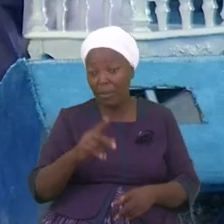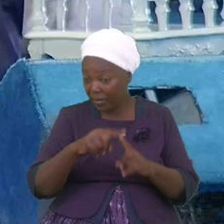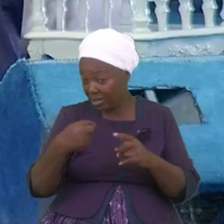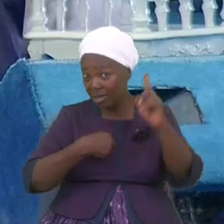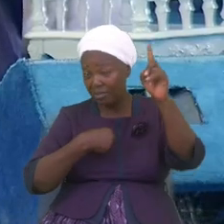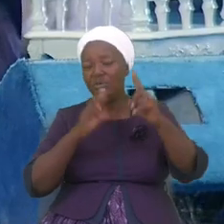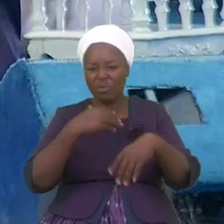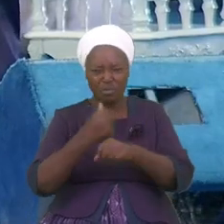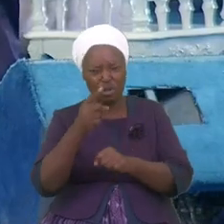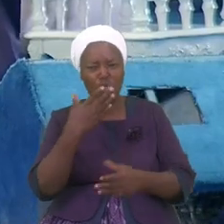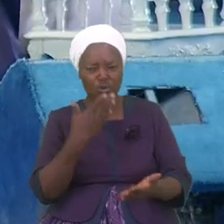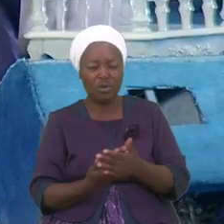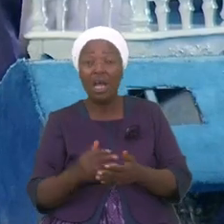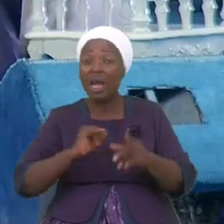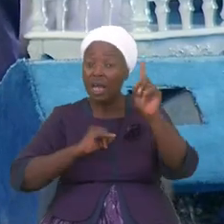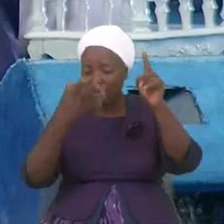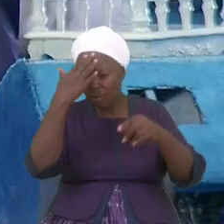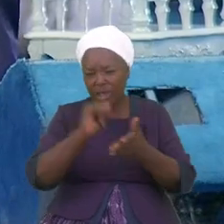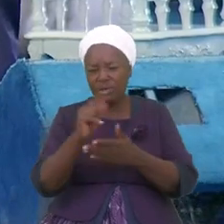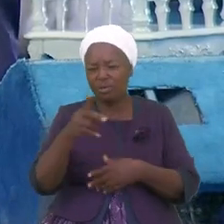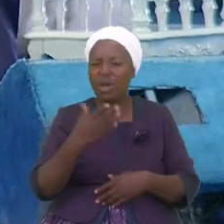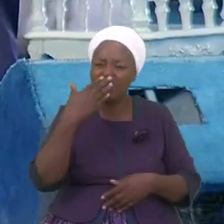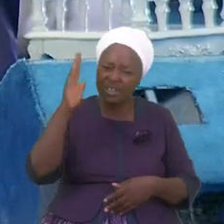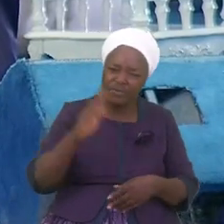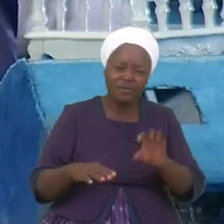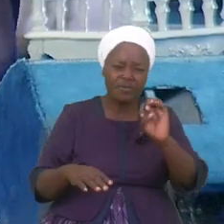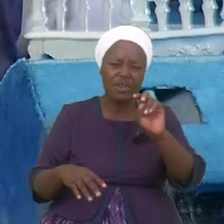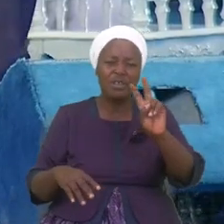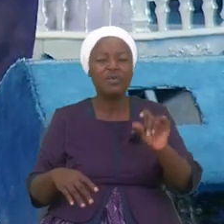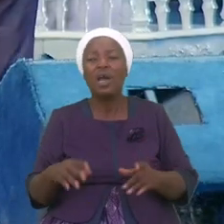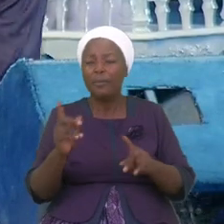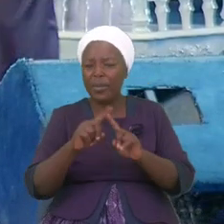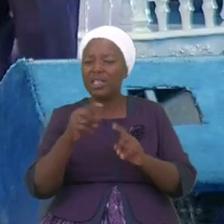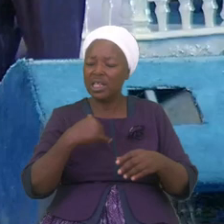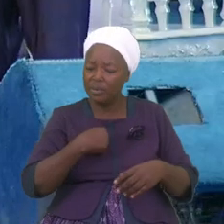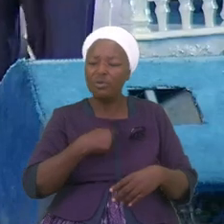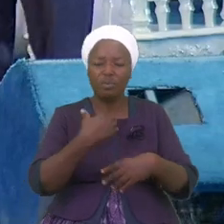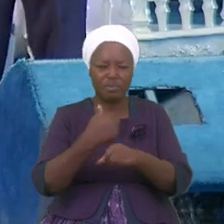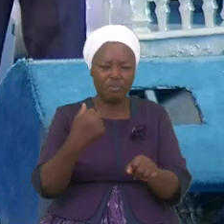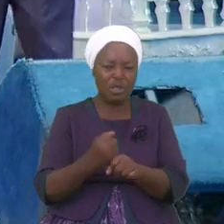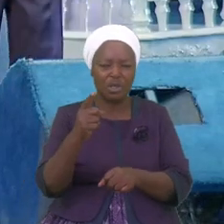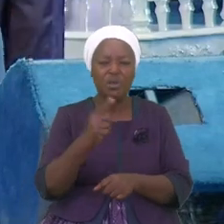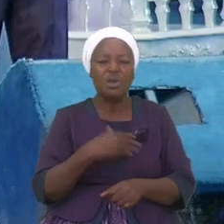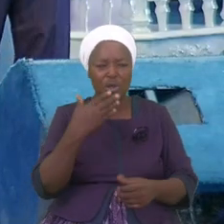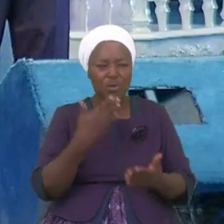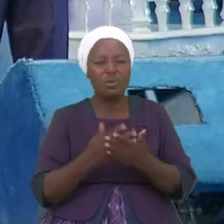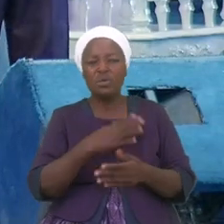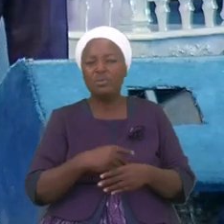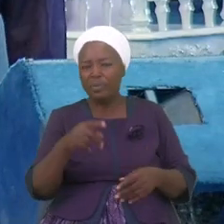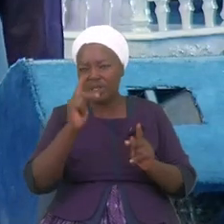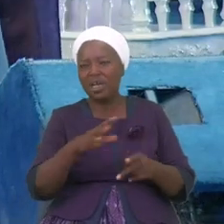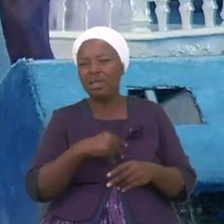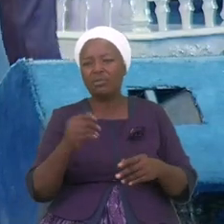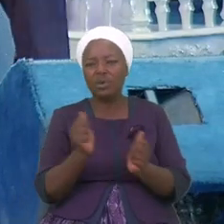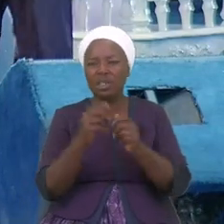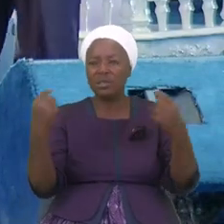good. I know you are evil, but I'll make you, I'll give my mercy to you. I know you are sinful, and I know the condemnation